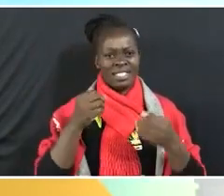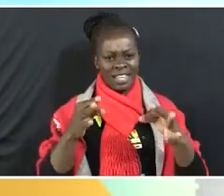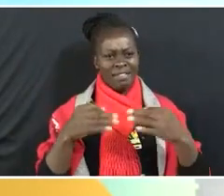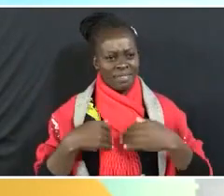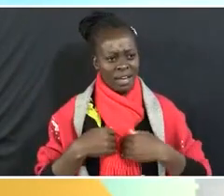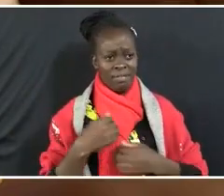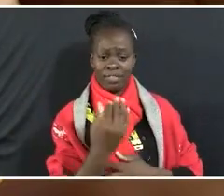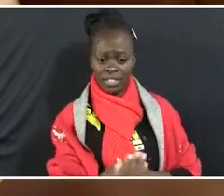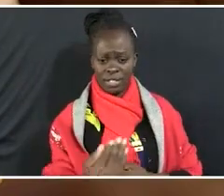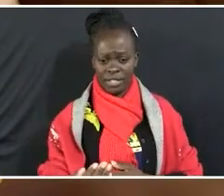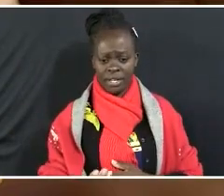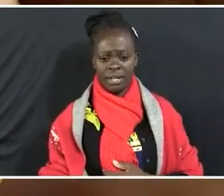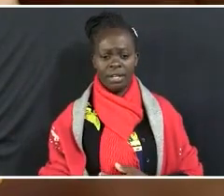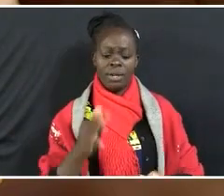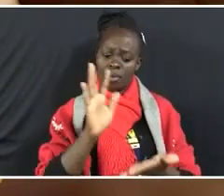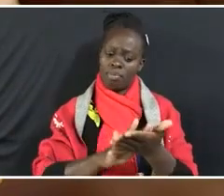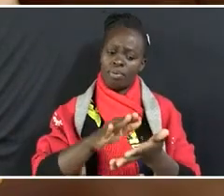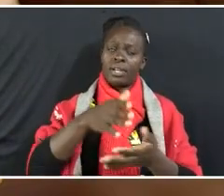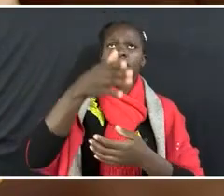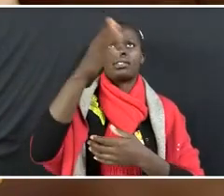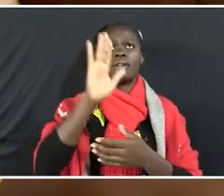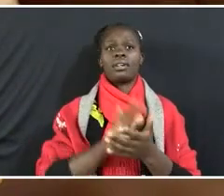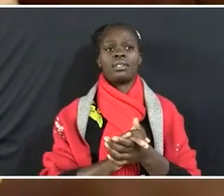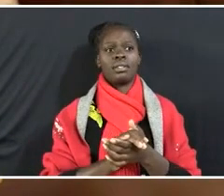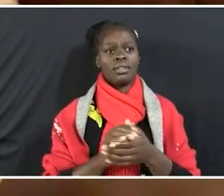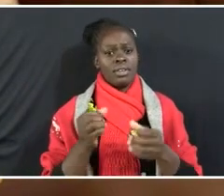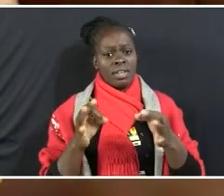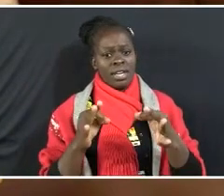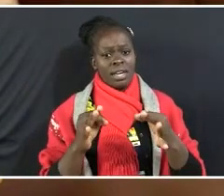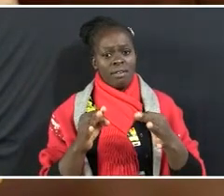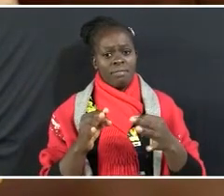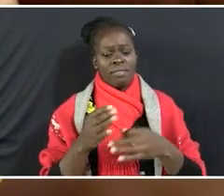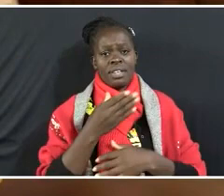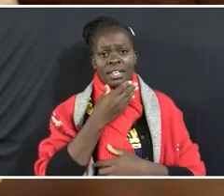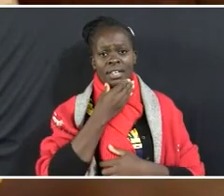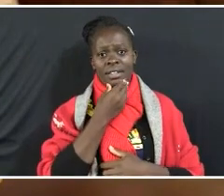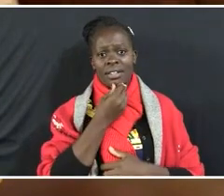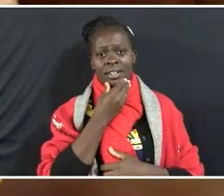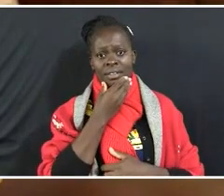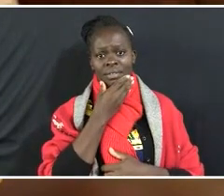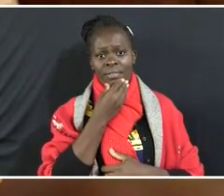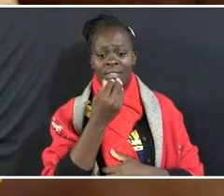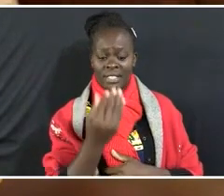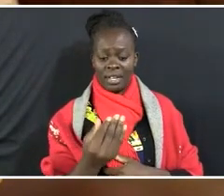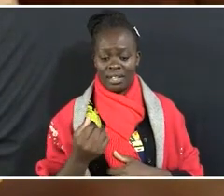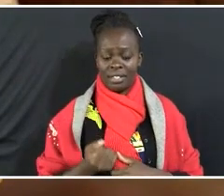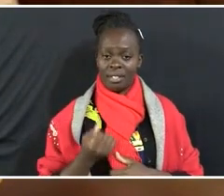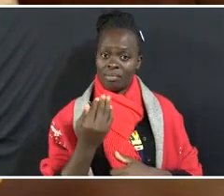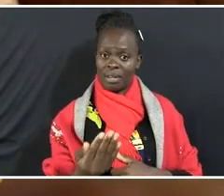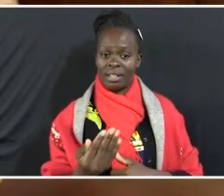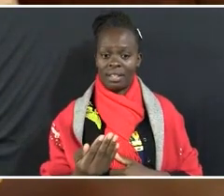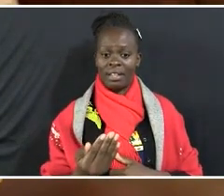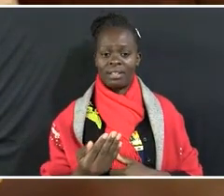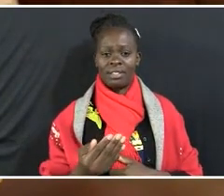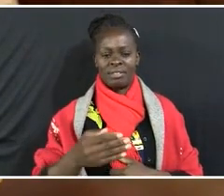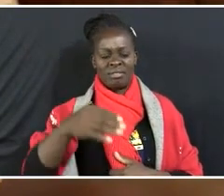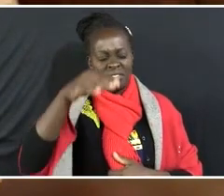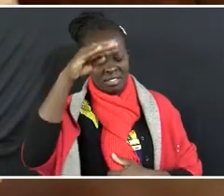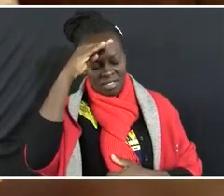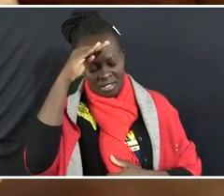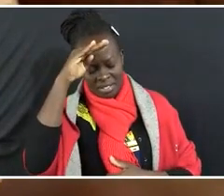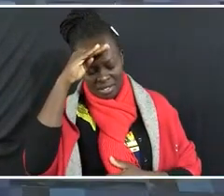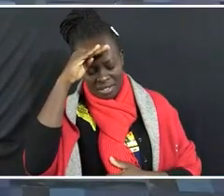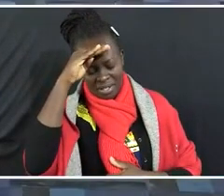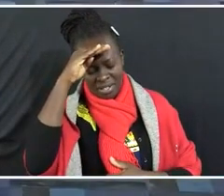praise God for them. Even if your child is a drunkard, praise God, at least you have one. As somebody said,